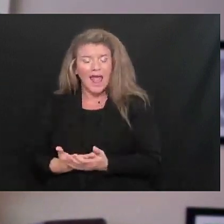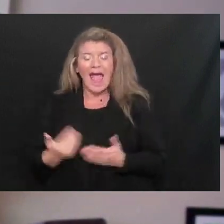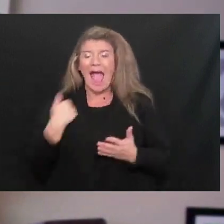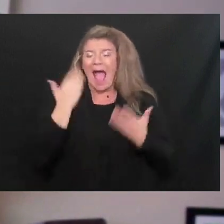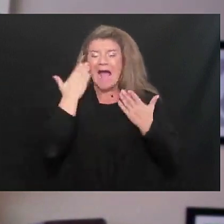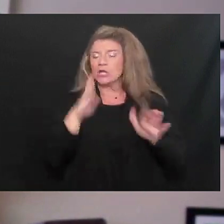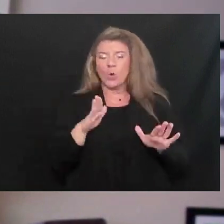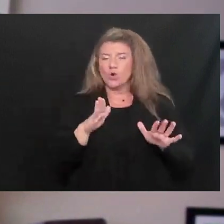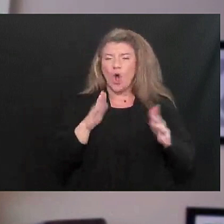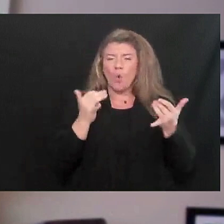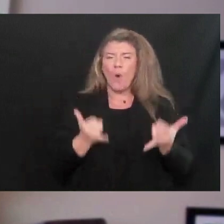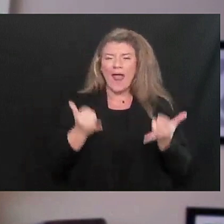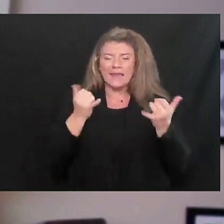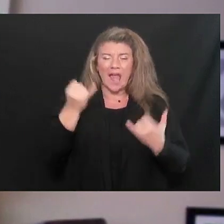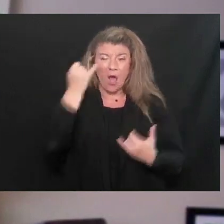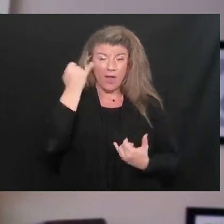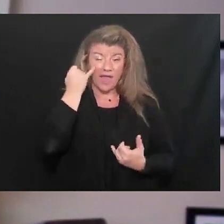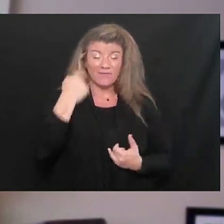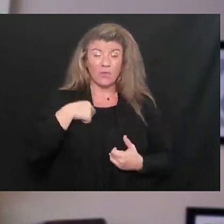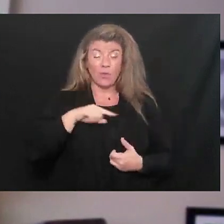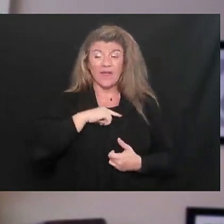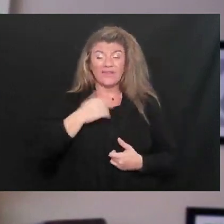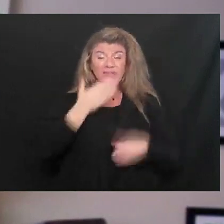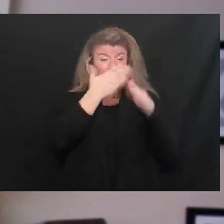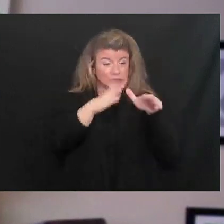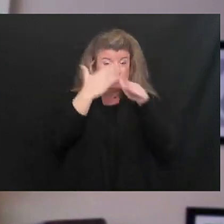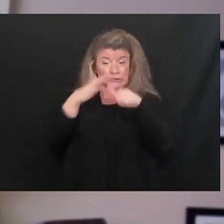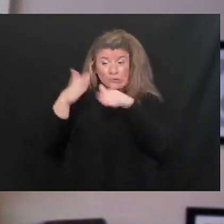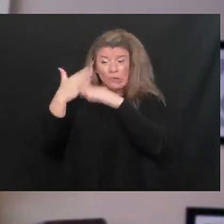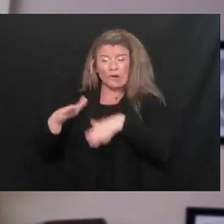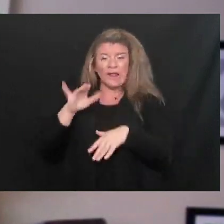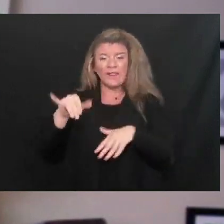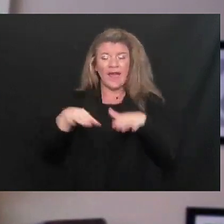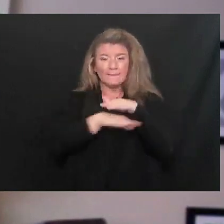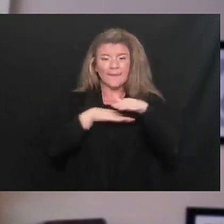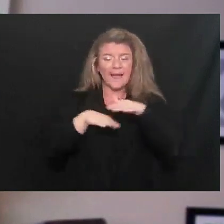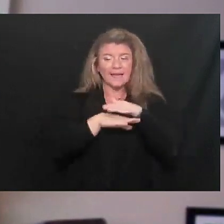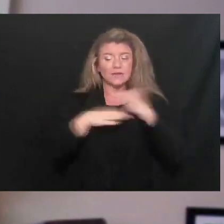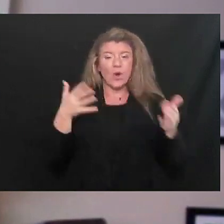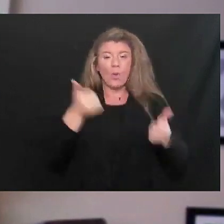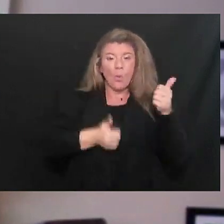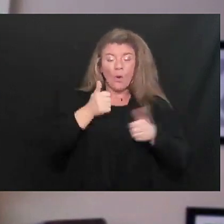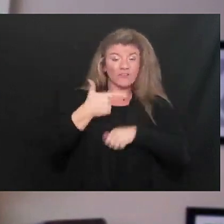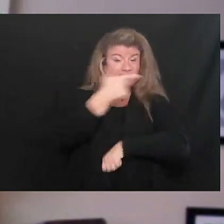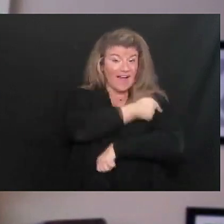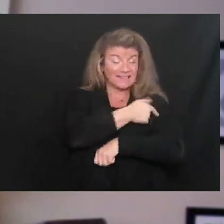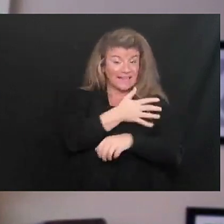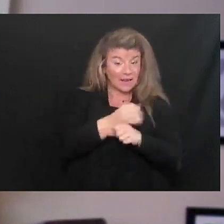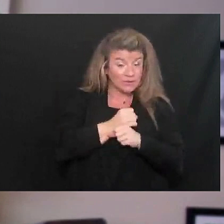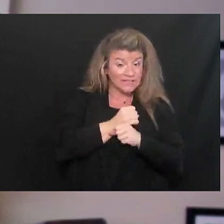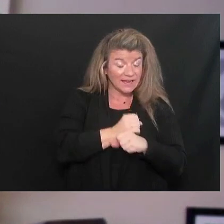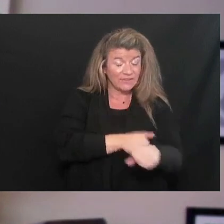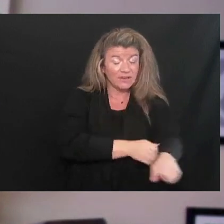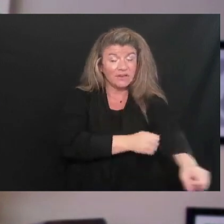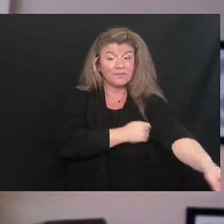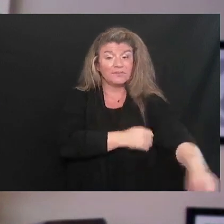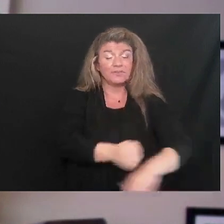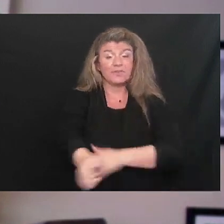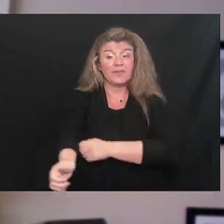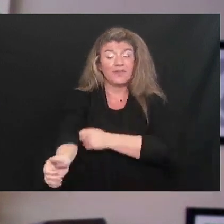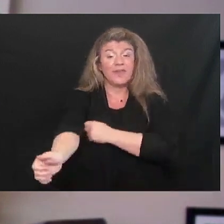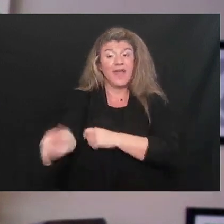this point whether we have sorted that, though, based on what vaccine people have received. As you are